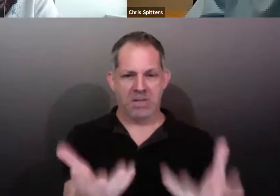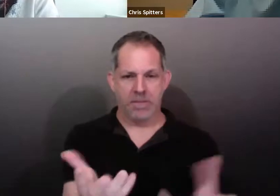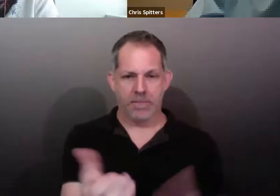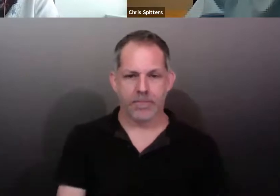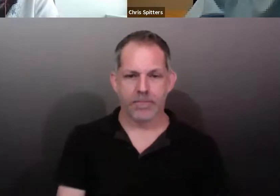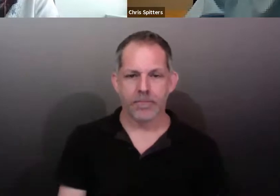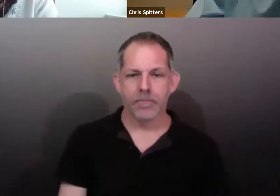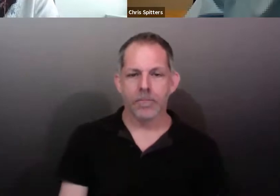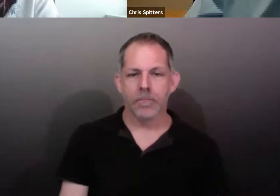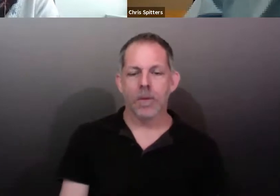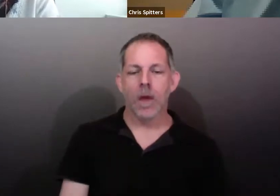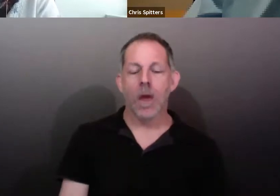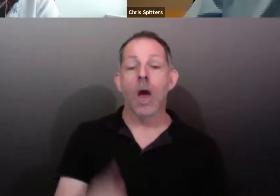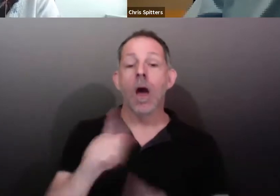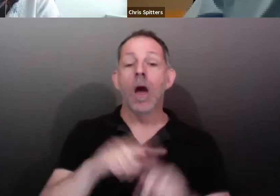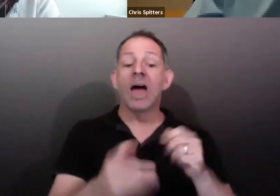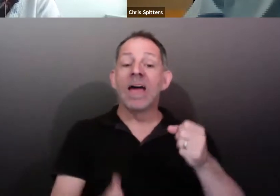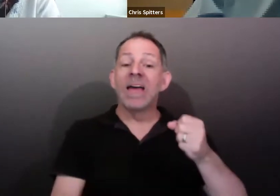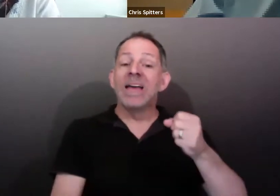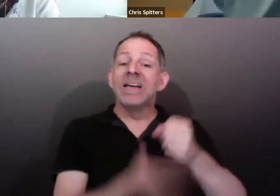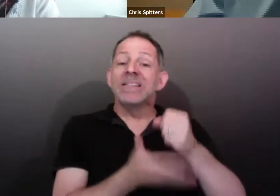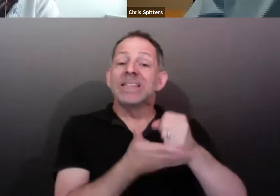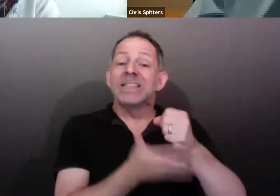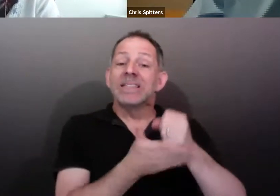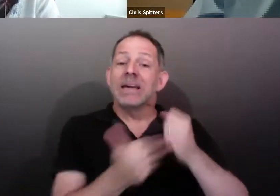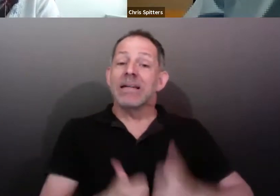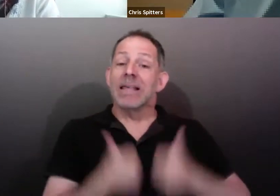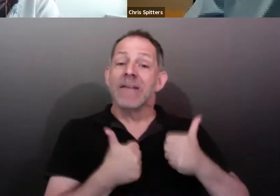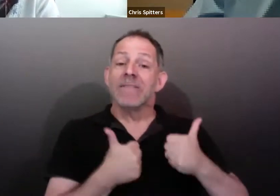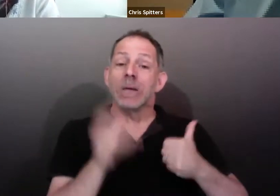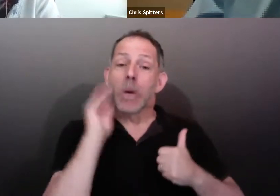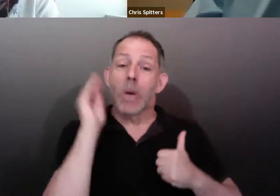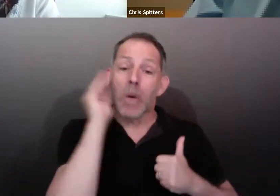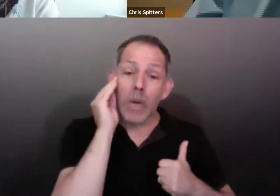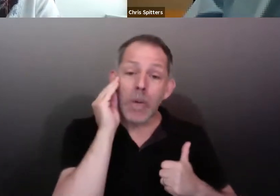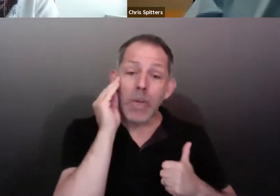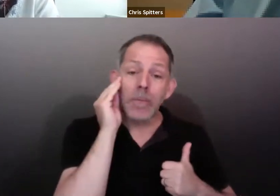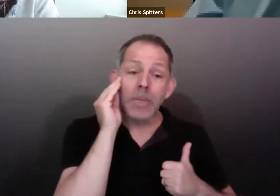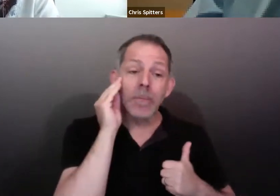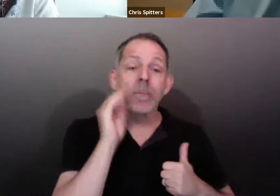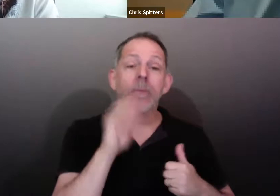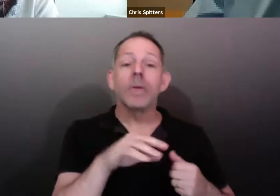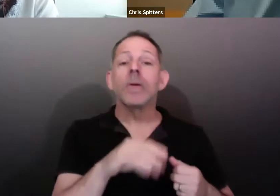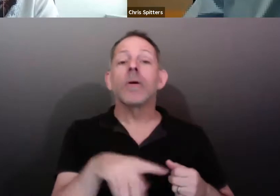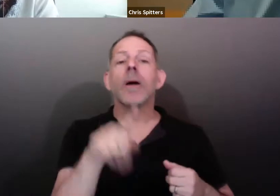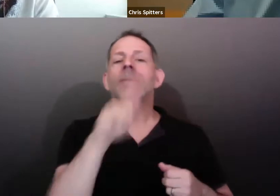nursing facilities. And so the complexion of this current